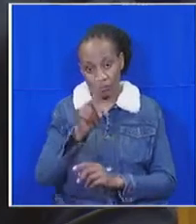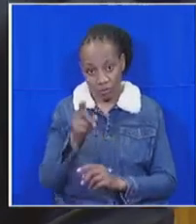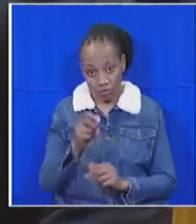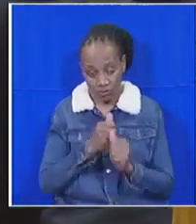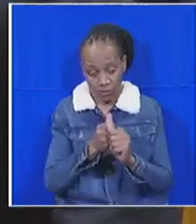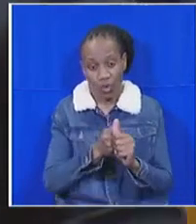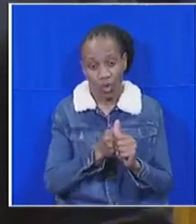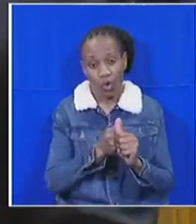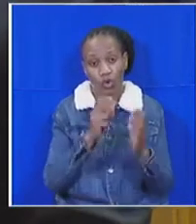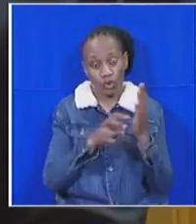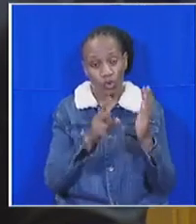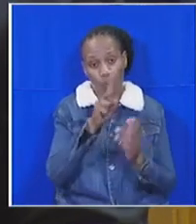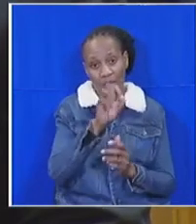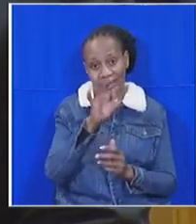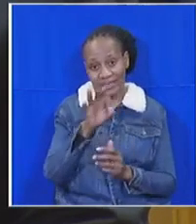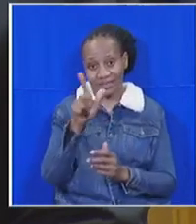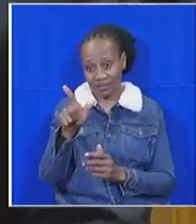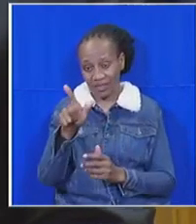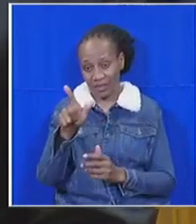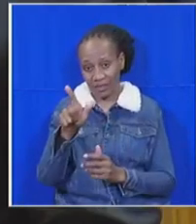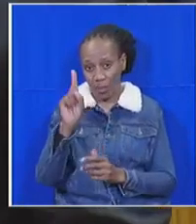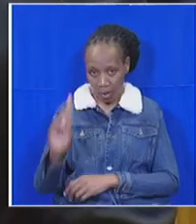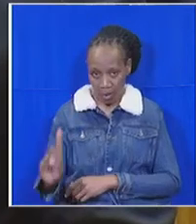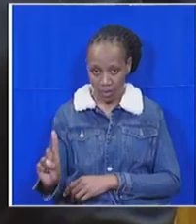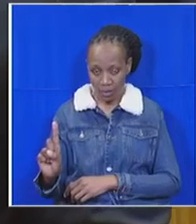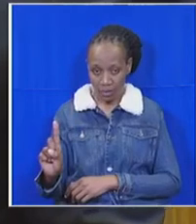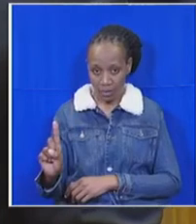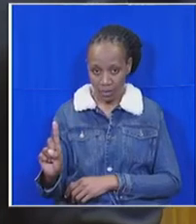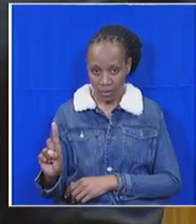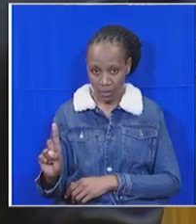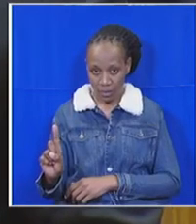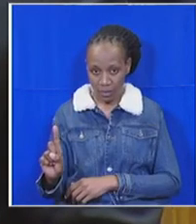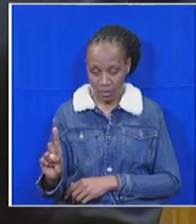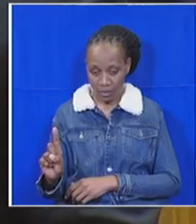1371. 1371. 1371 applies